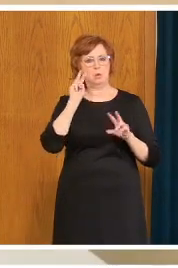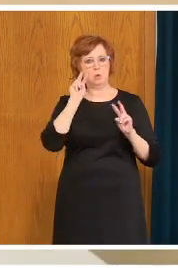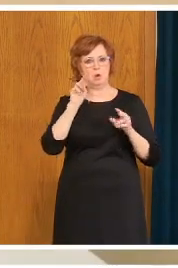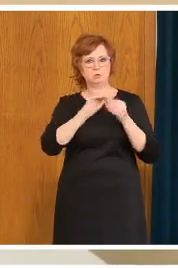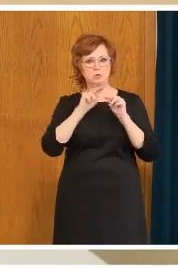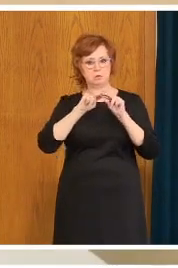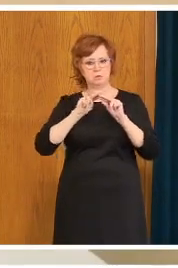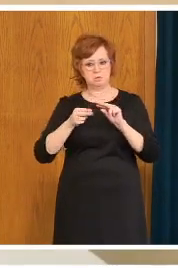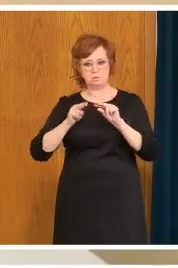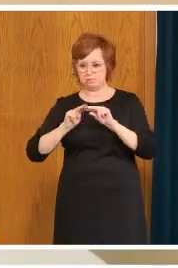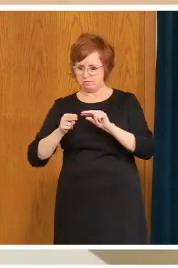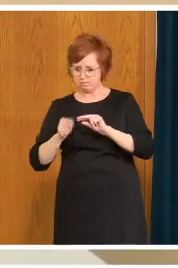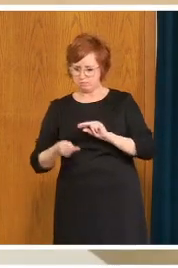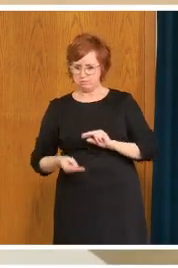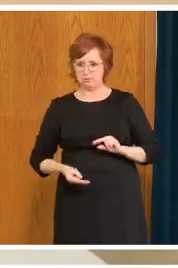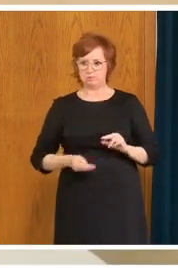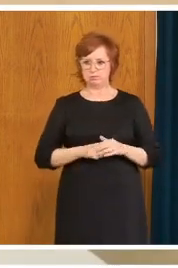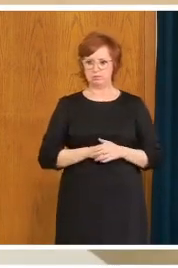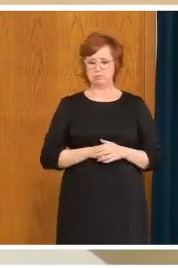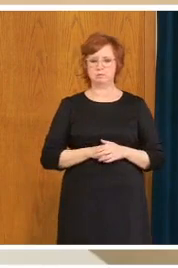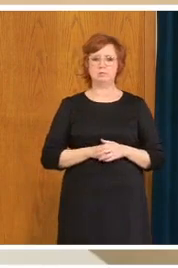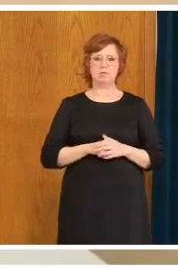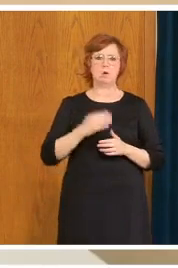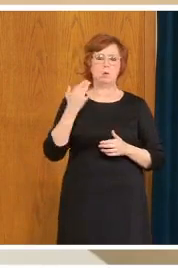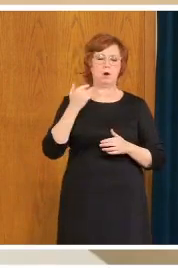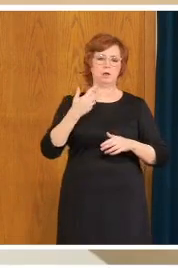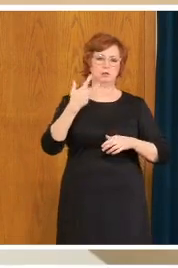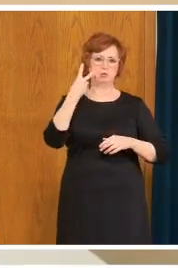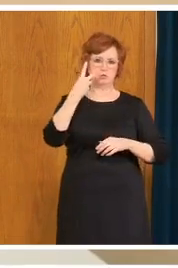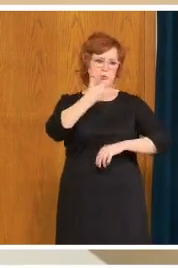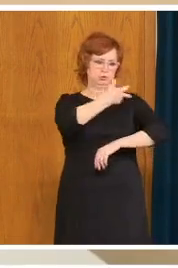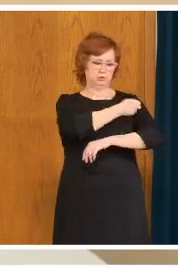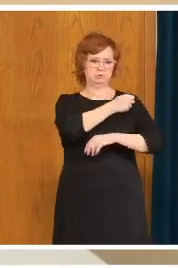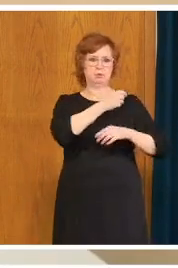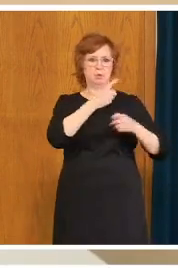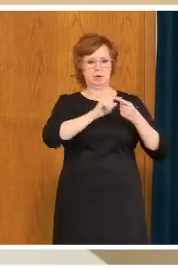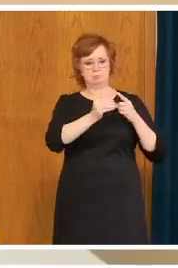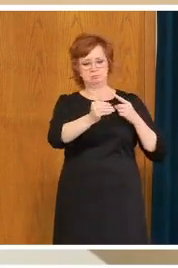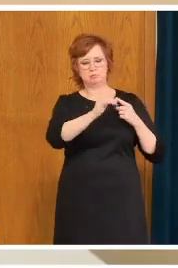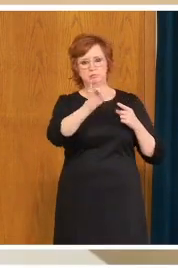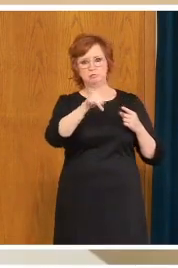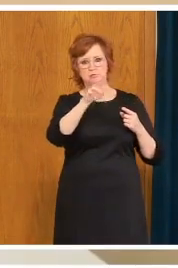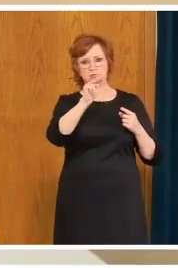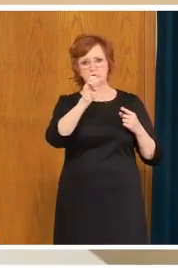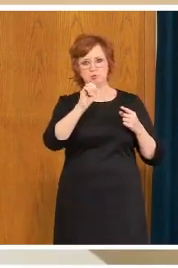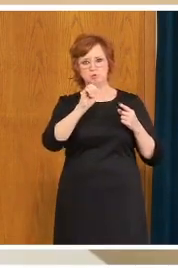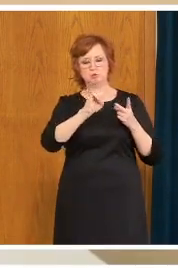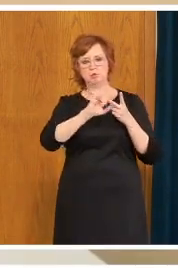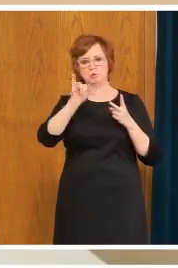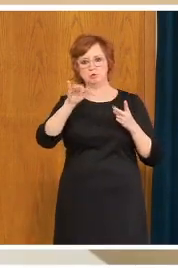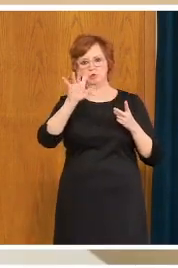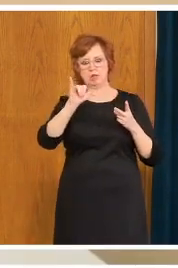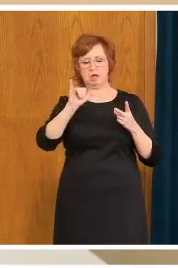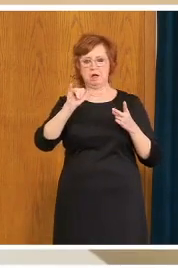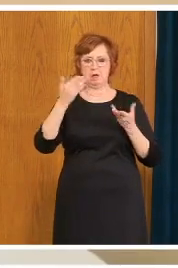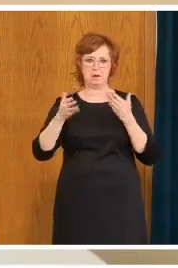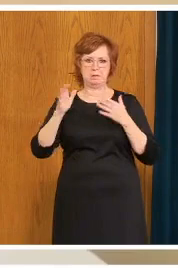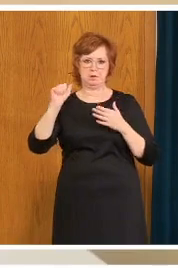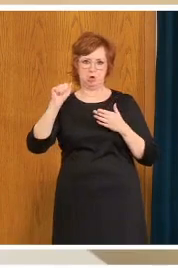then, of course, with 2 doses in our arms, in June, July, and for some it may be as late as August, that will open many